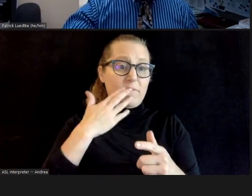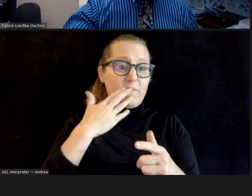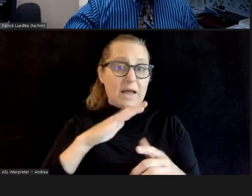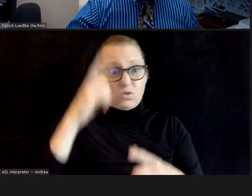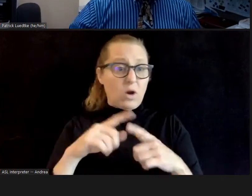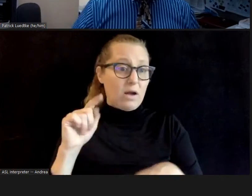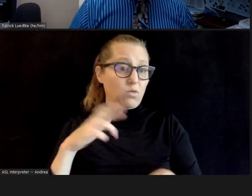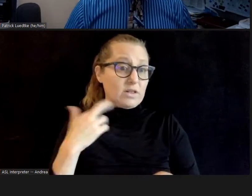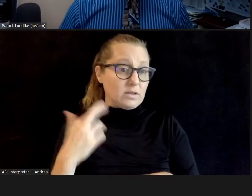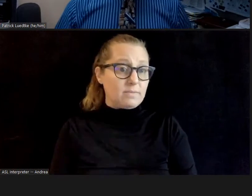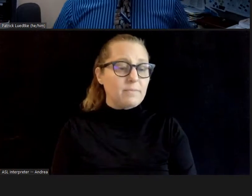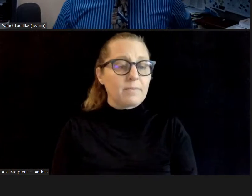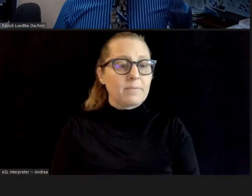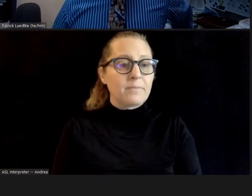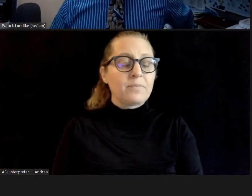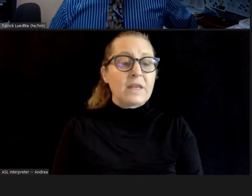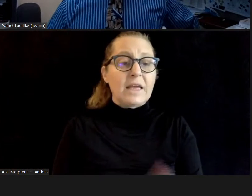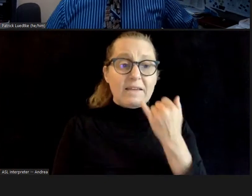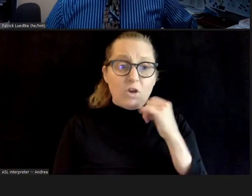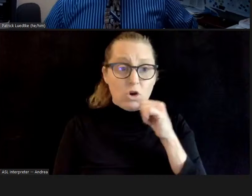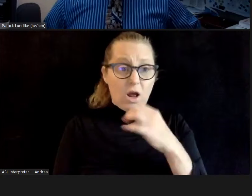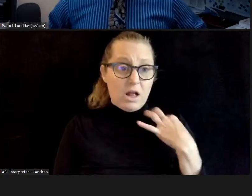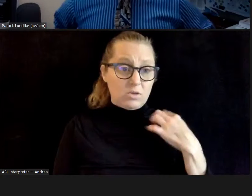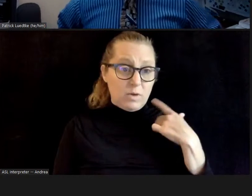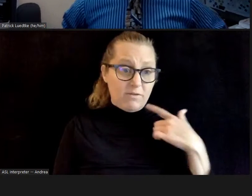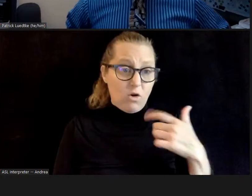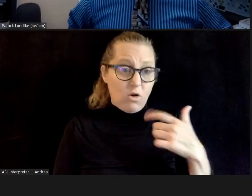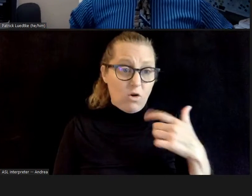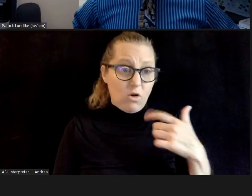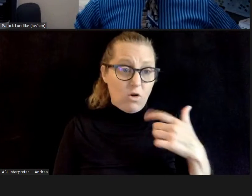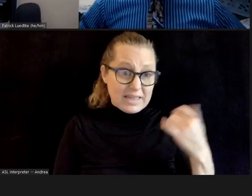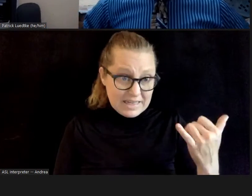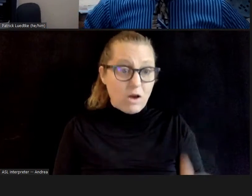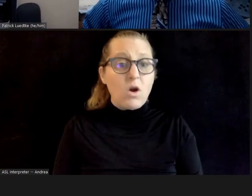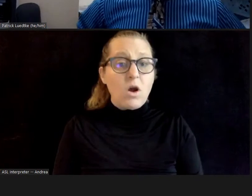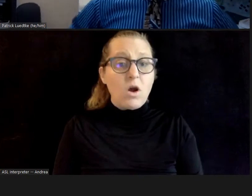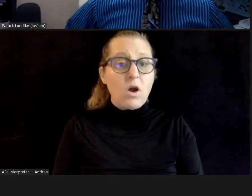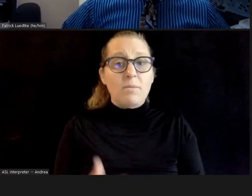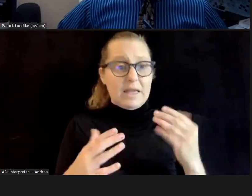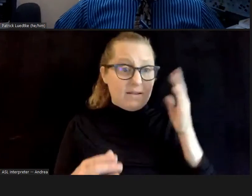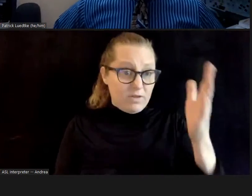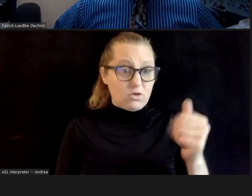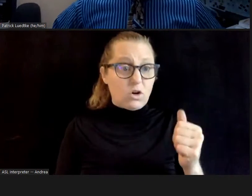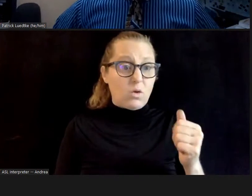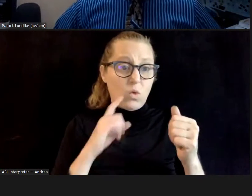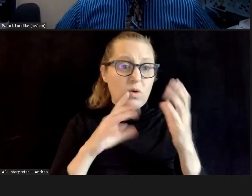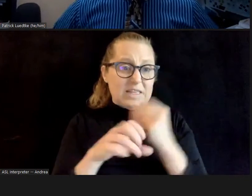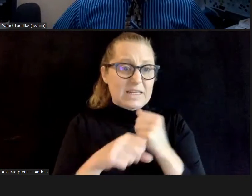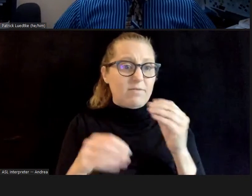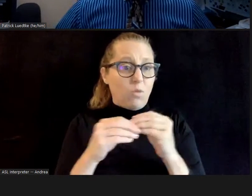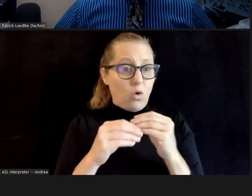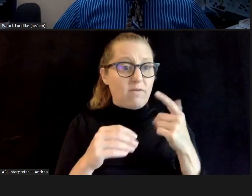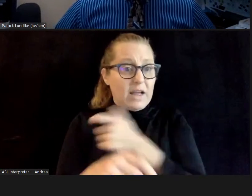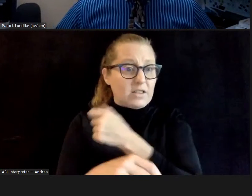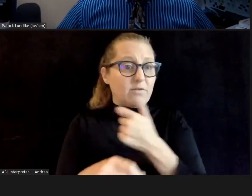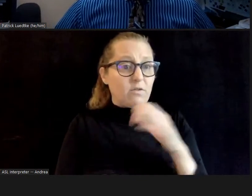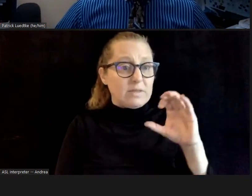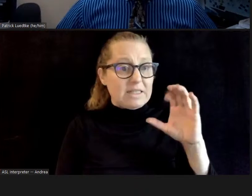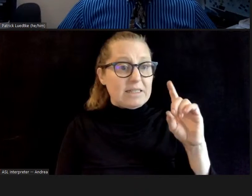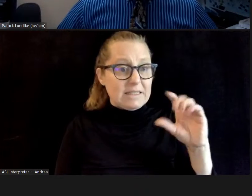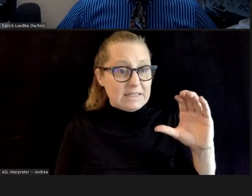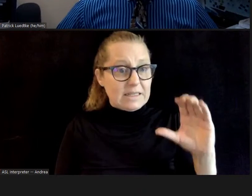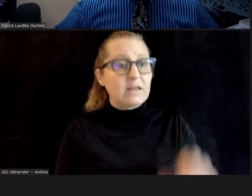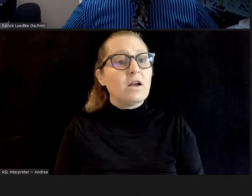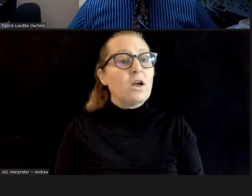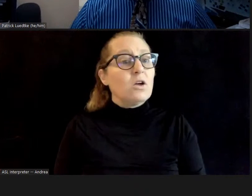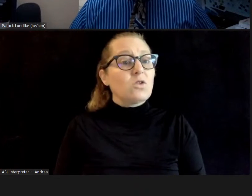disease. If you're not eligible for vaccine right now, you may be in the future when we receive more vaccine from the CDC. In